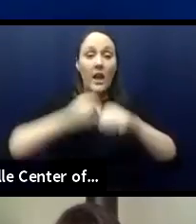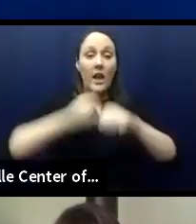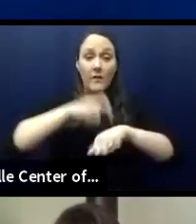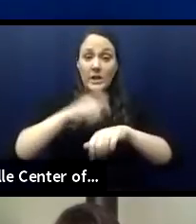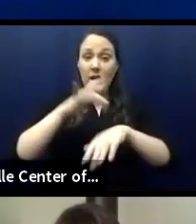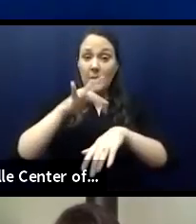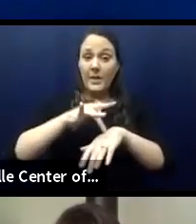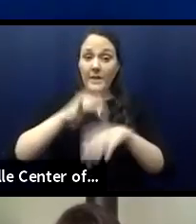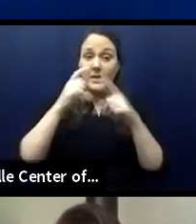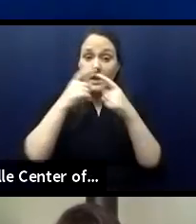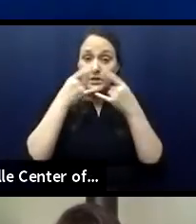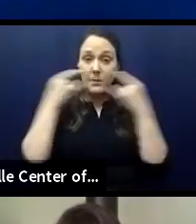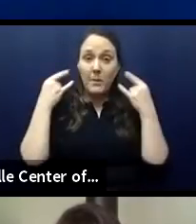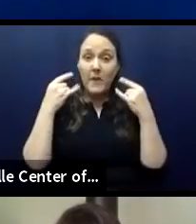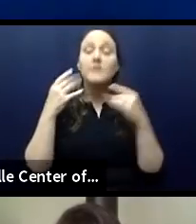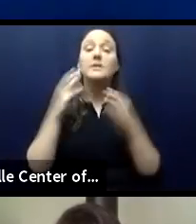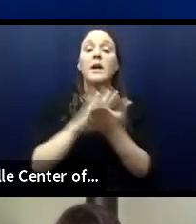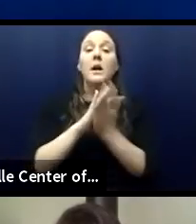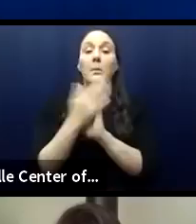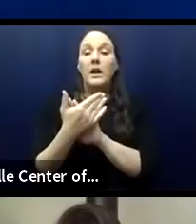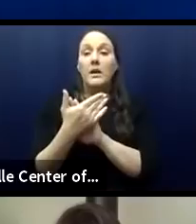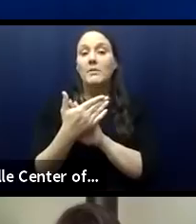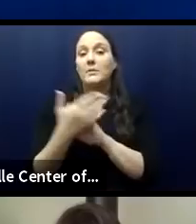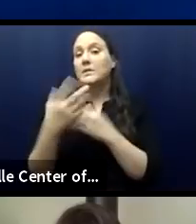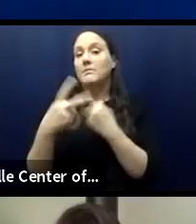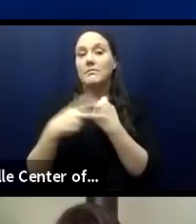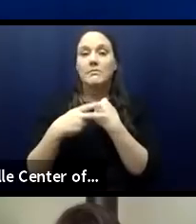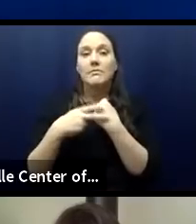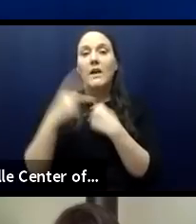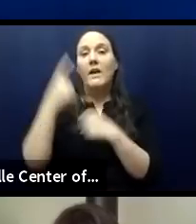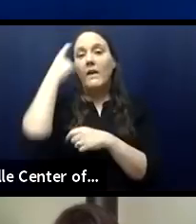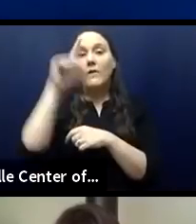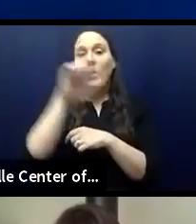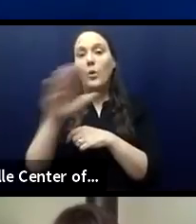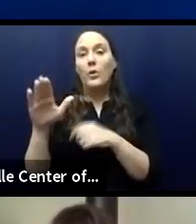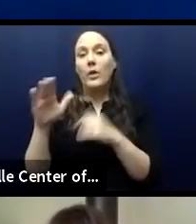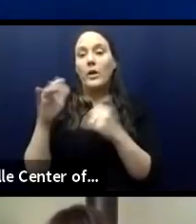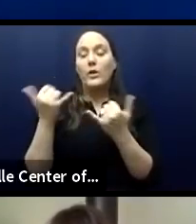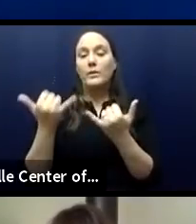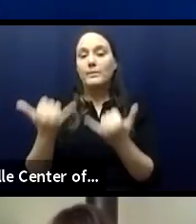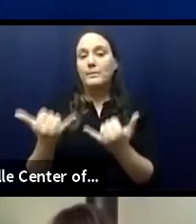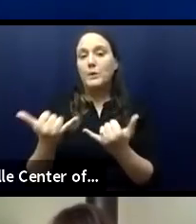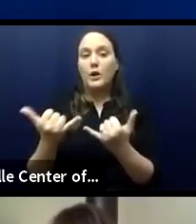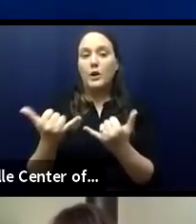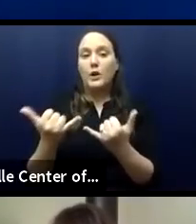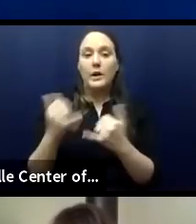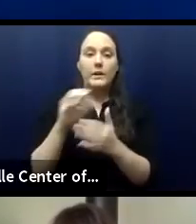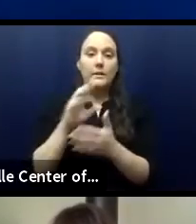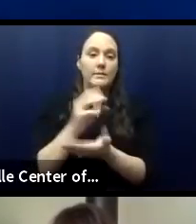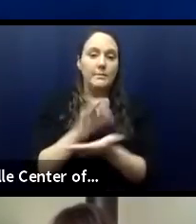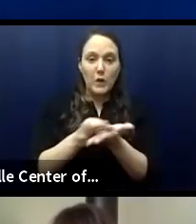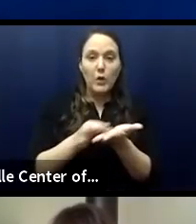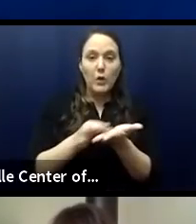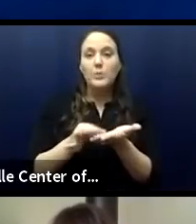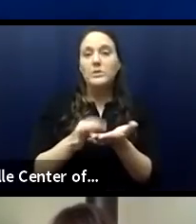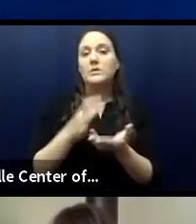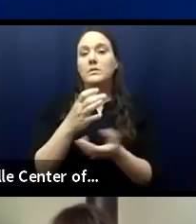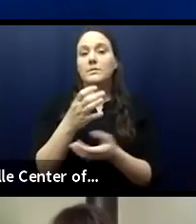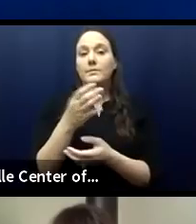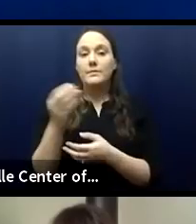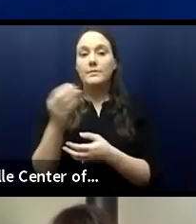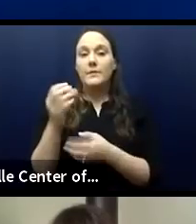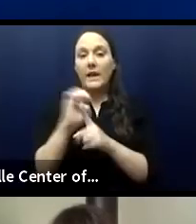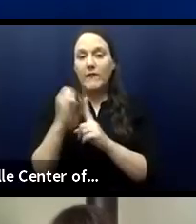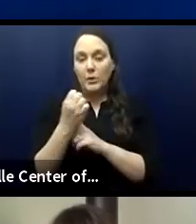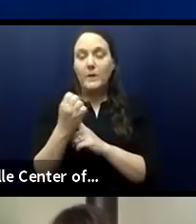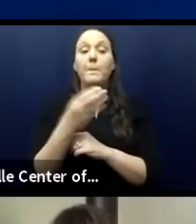it becomes a reservoir for their current microbial environment, and